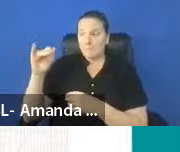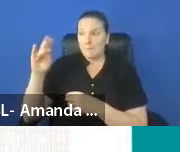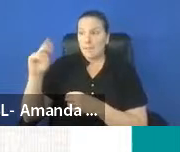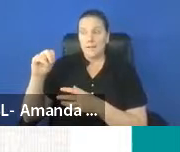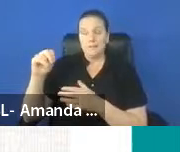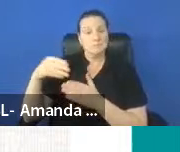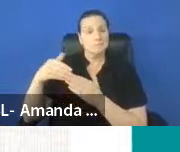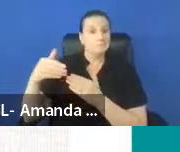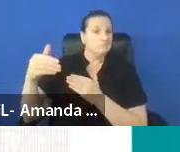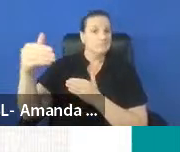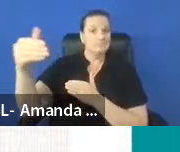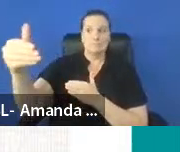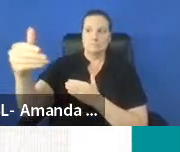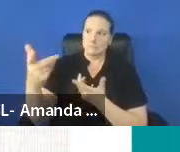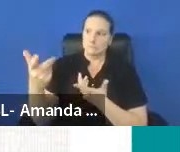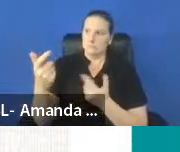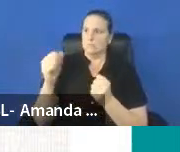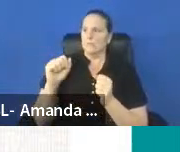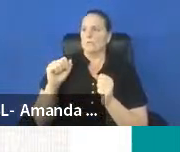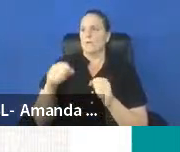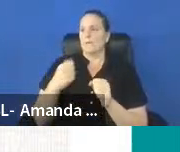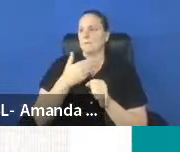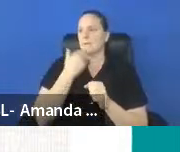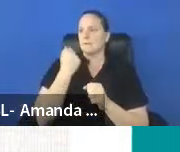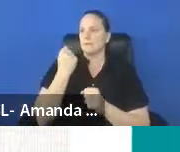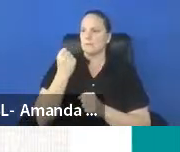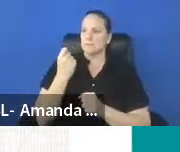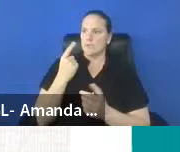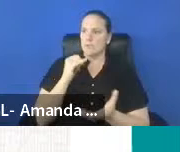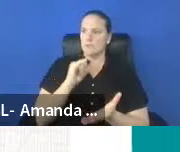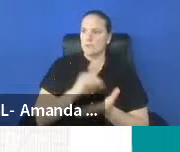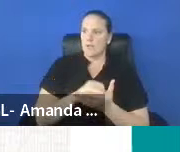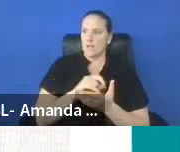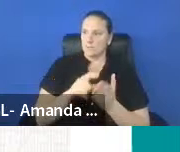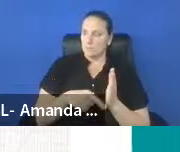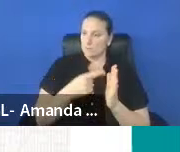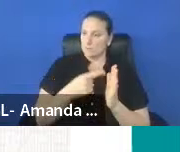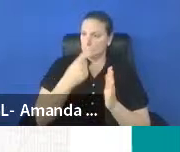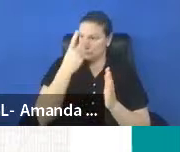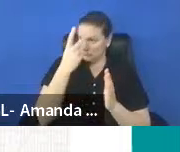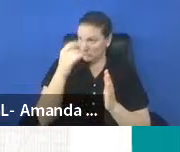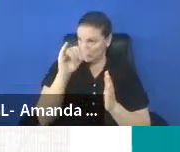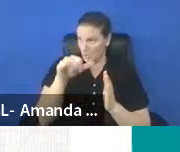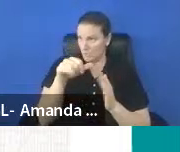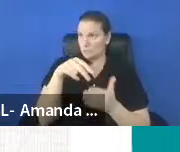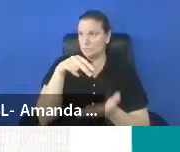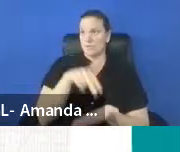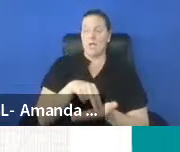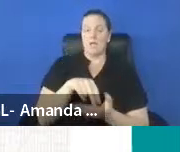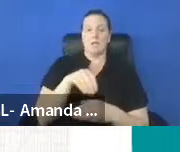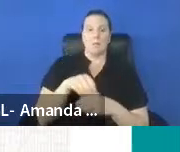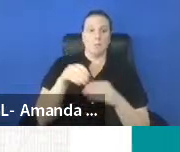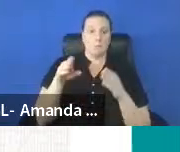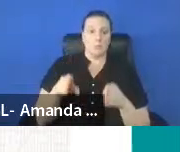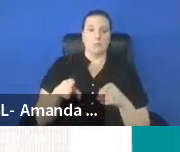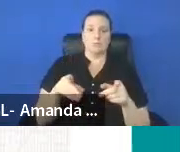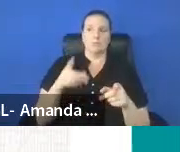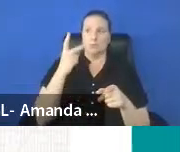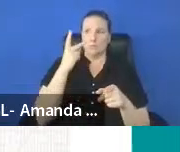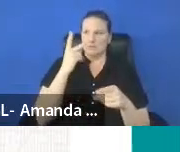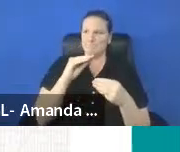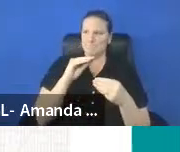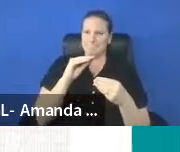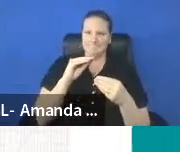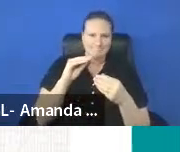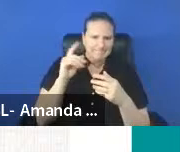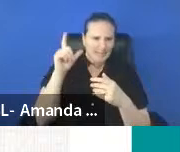up. And you can better understand it once you see that when you're standing there in person and you see the logistics that have to